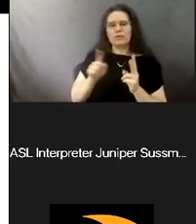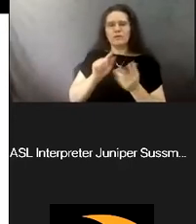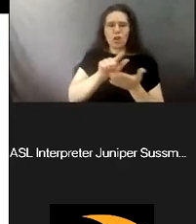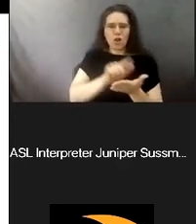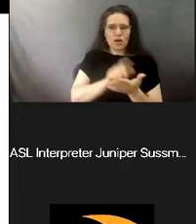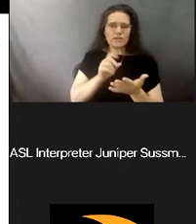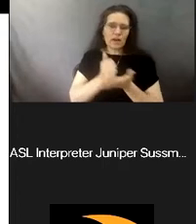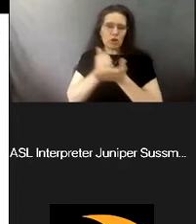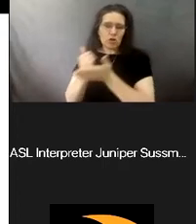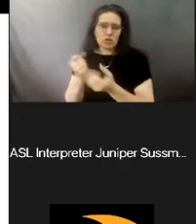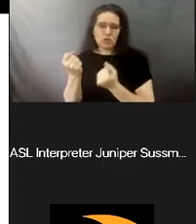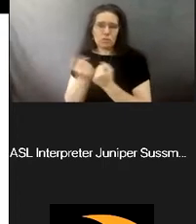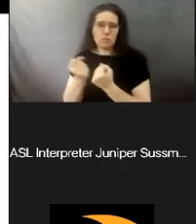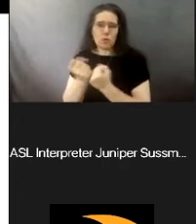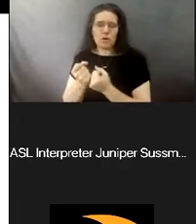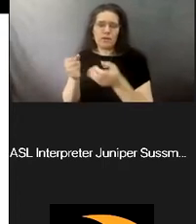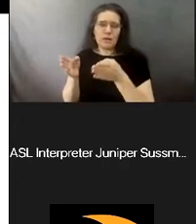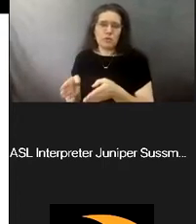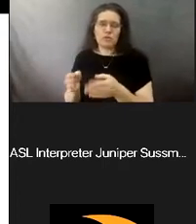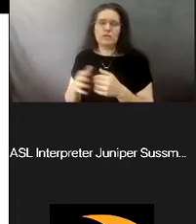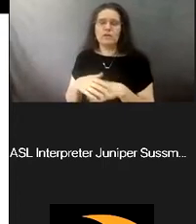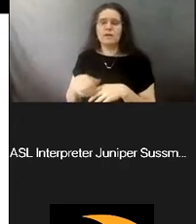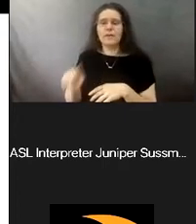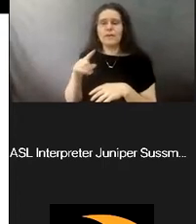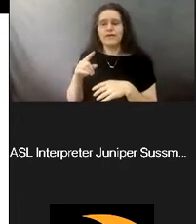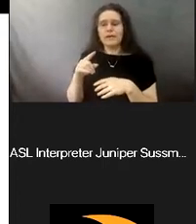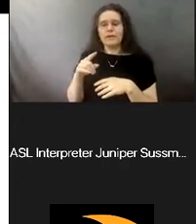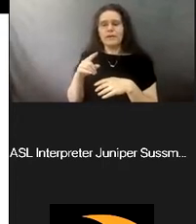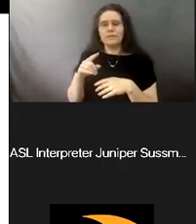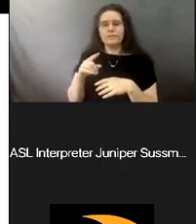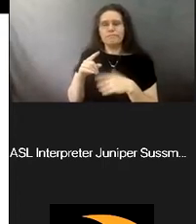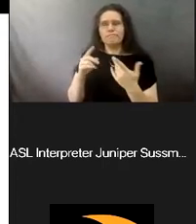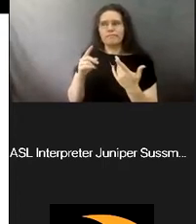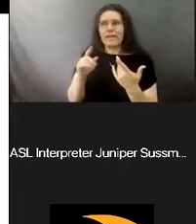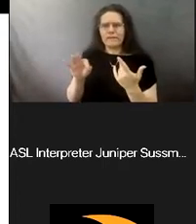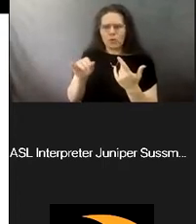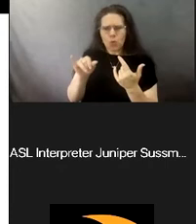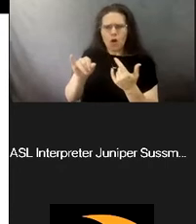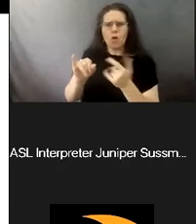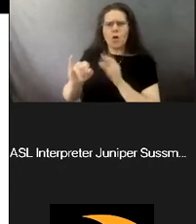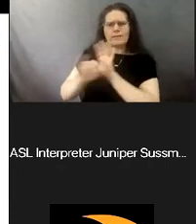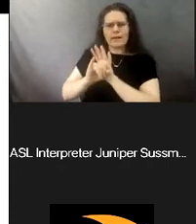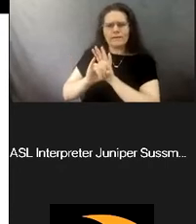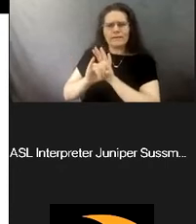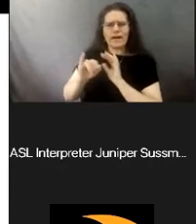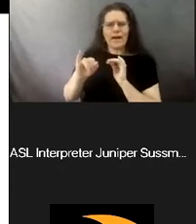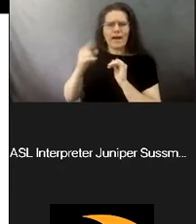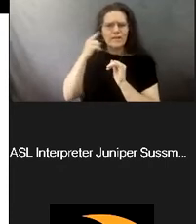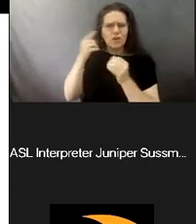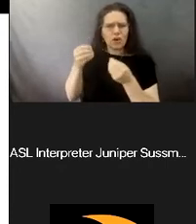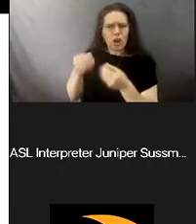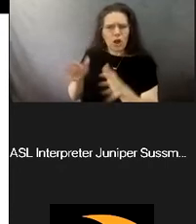issues, and that might understanding the hearing loss, that might open up or may not open up different avenues of